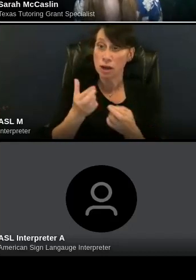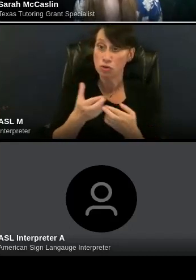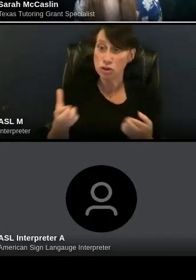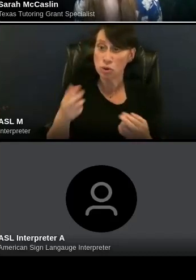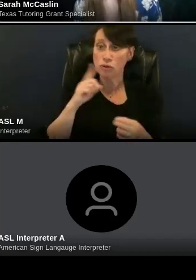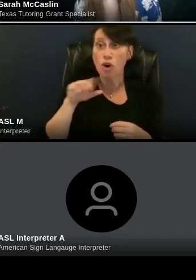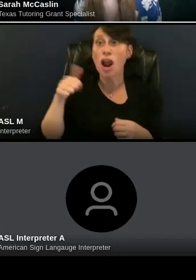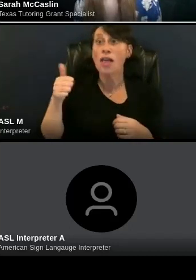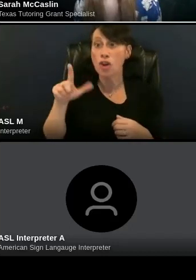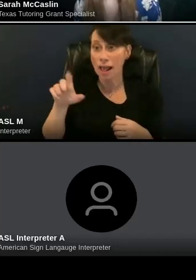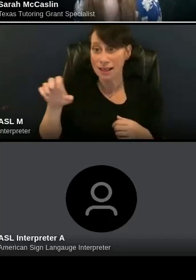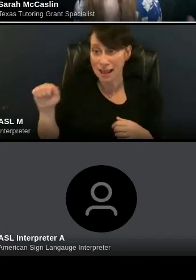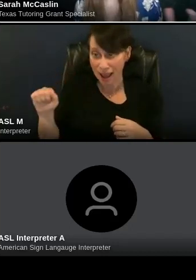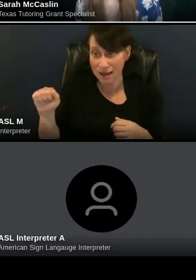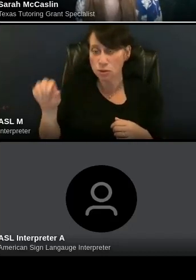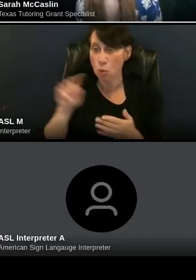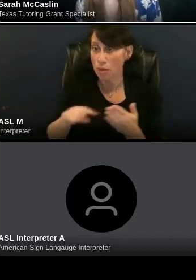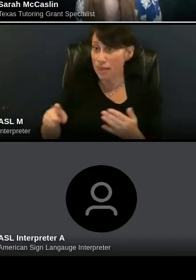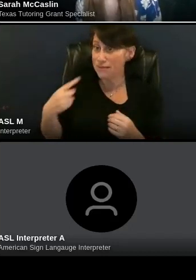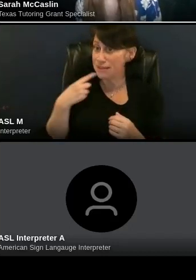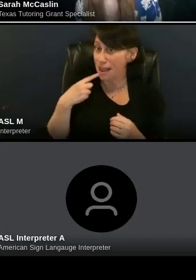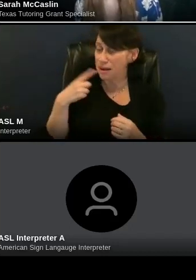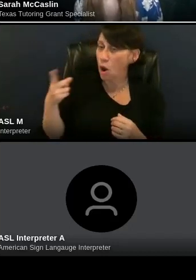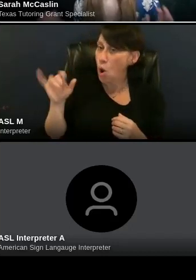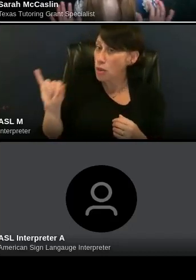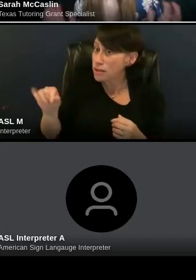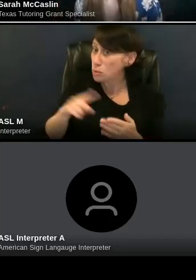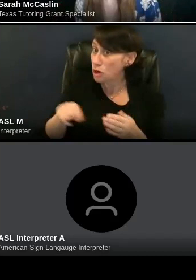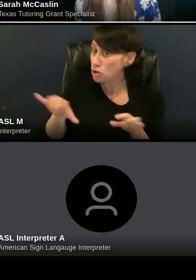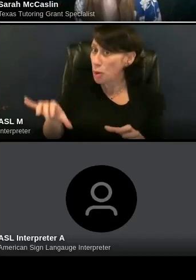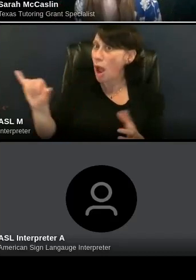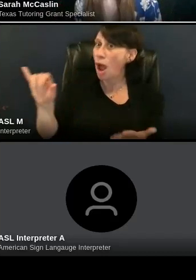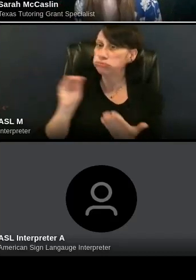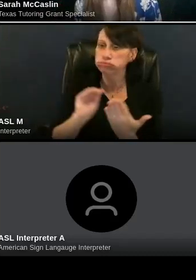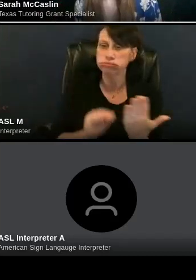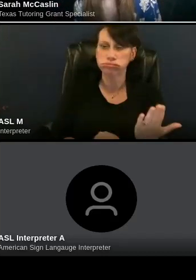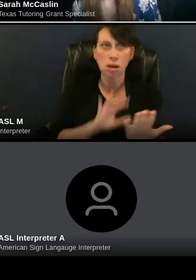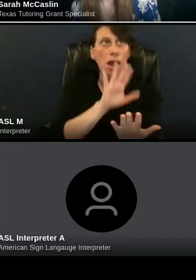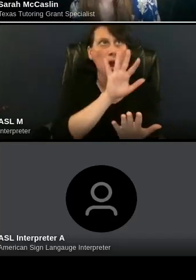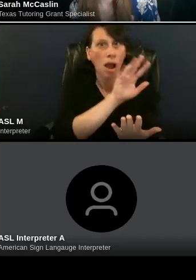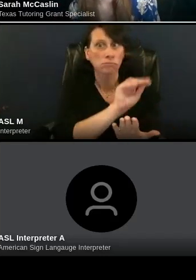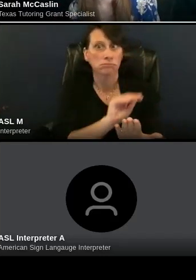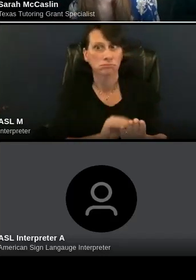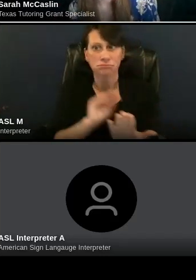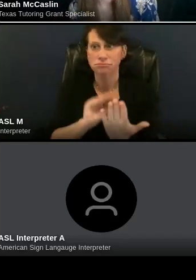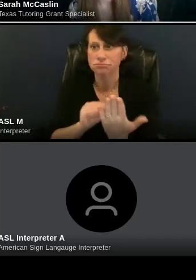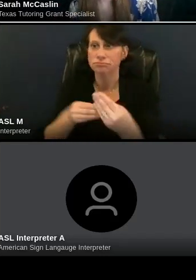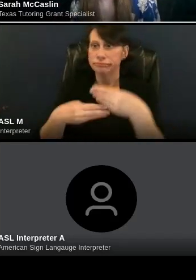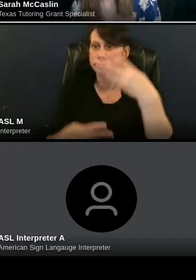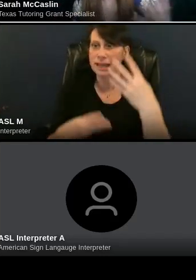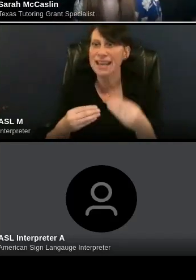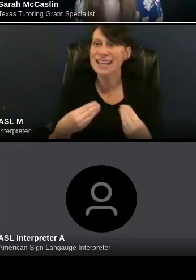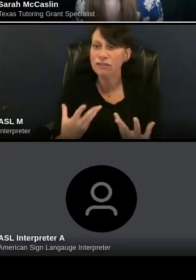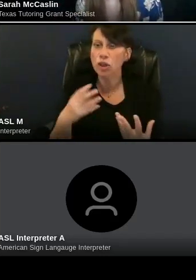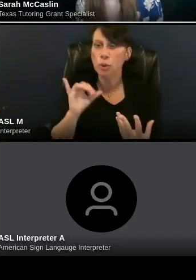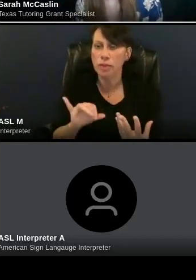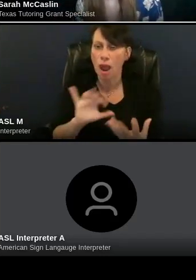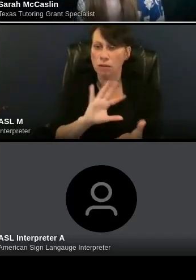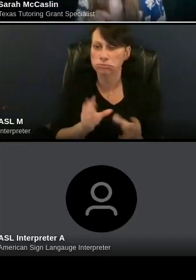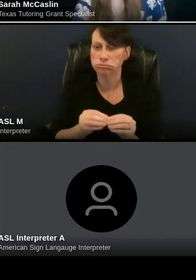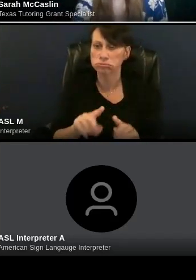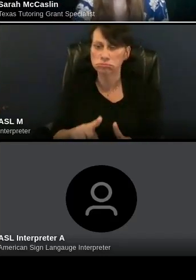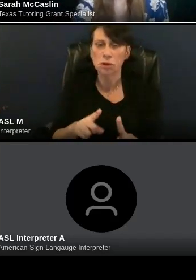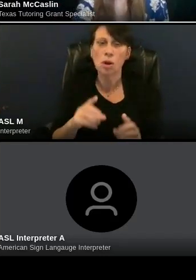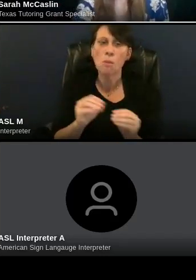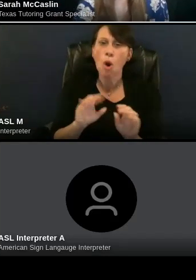where other LEAs have said, hey, this is what we're doing, and then compiling those and giving you guys kind of the more obvious